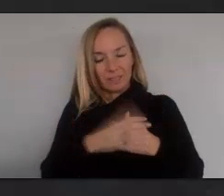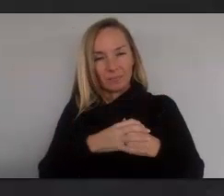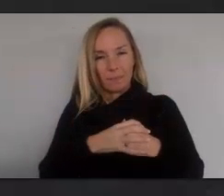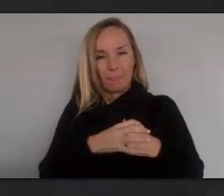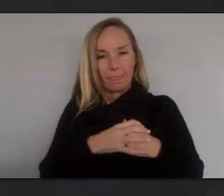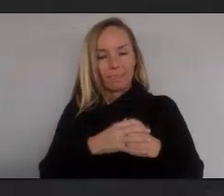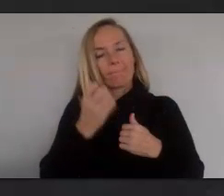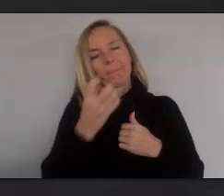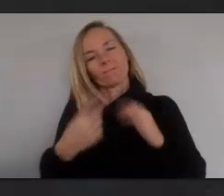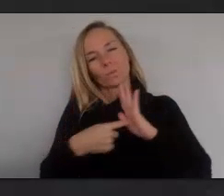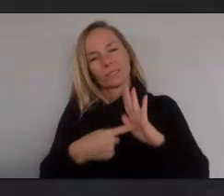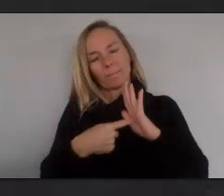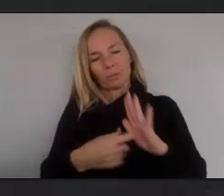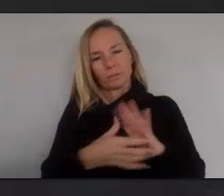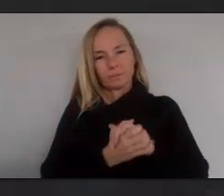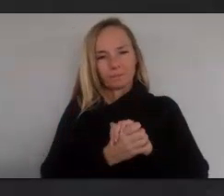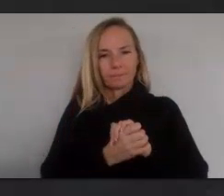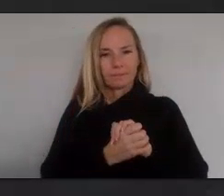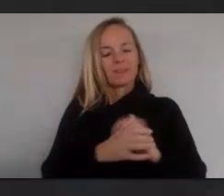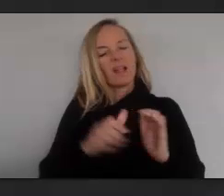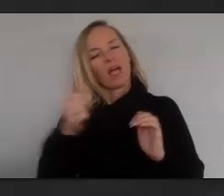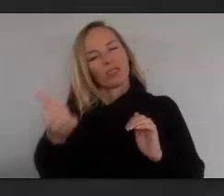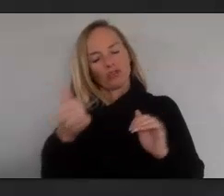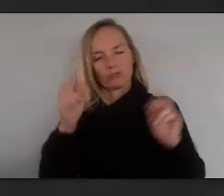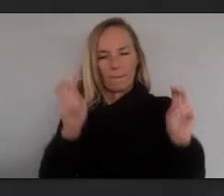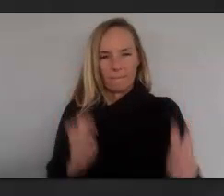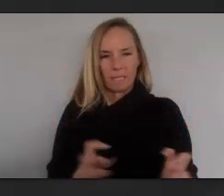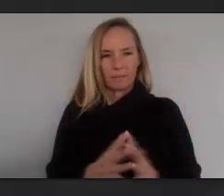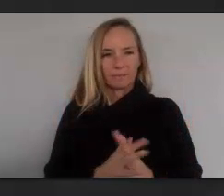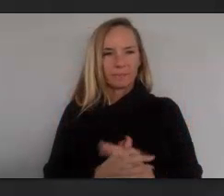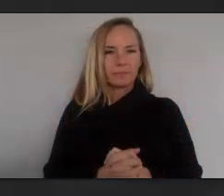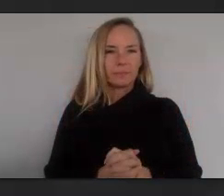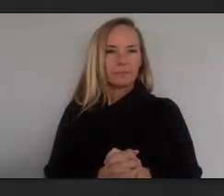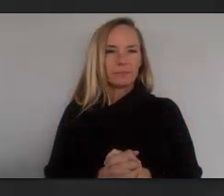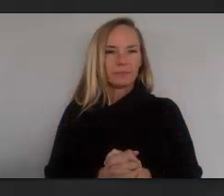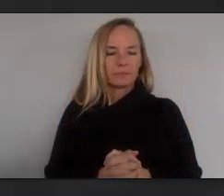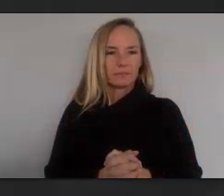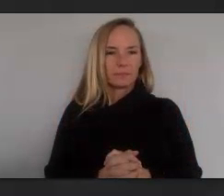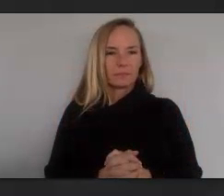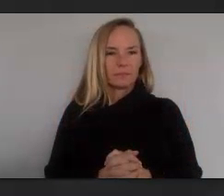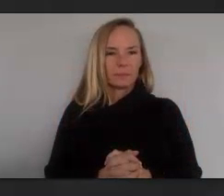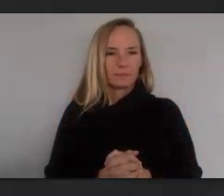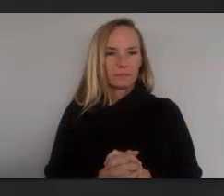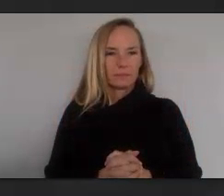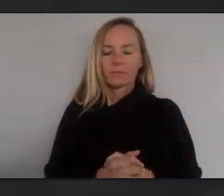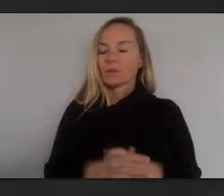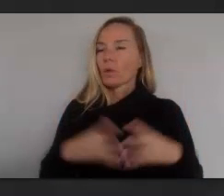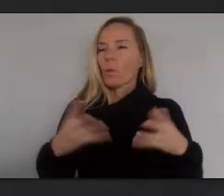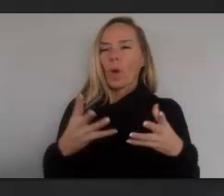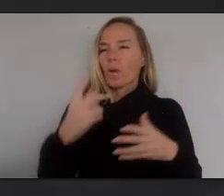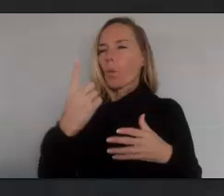Let's look at a few examples of thesis statements about different topics. Prompt 1. What is one thing everyone should